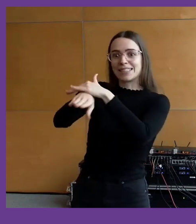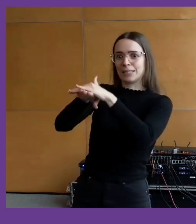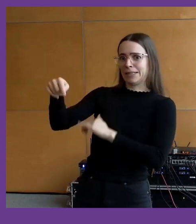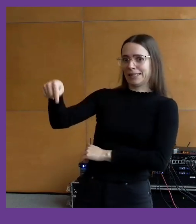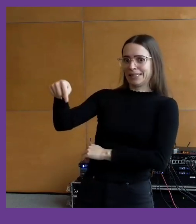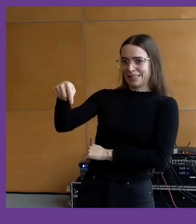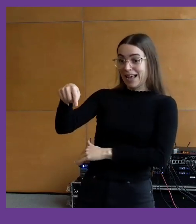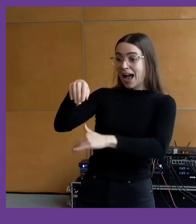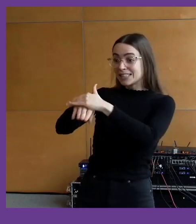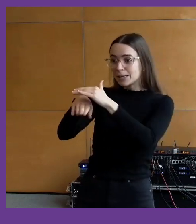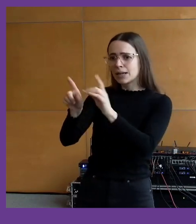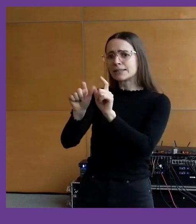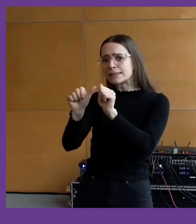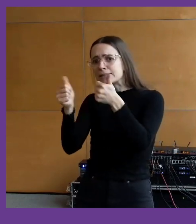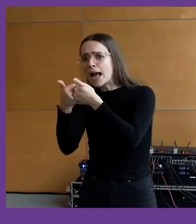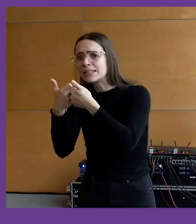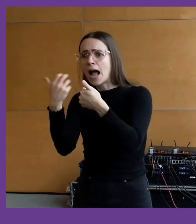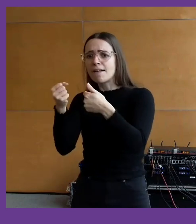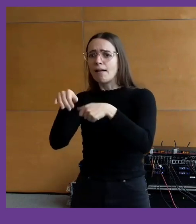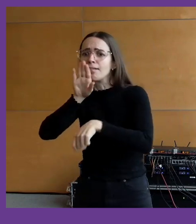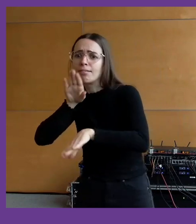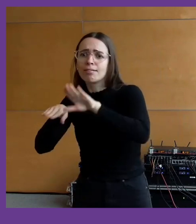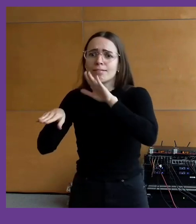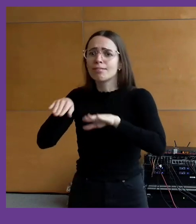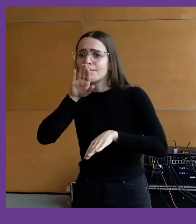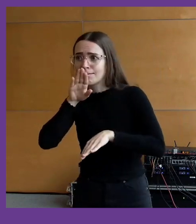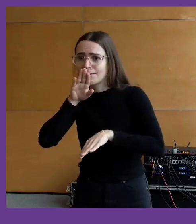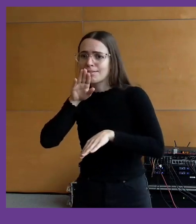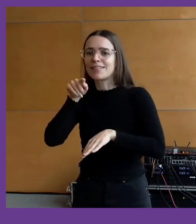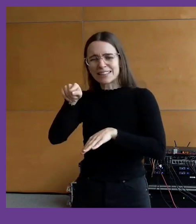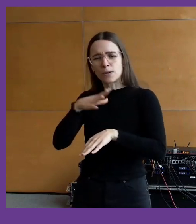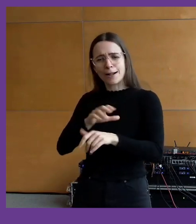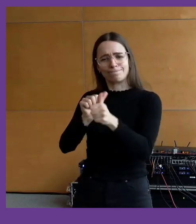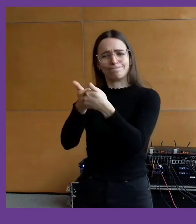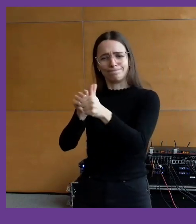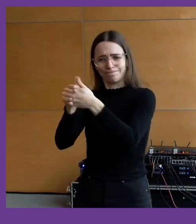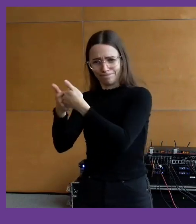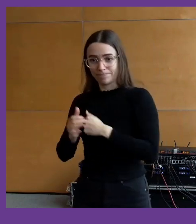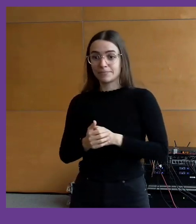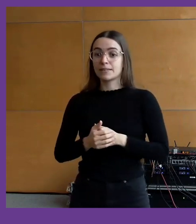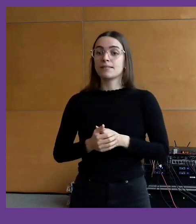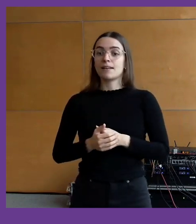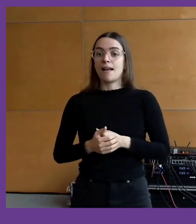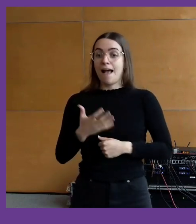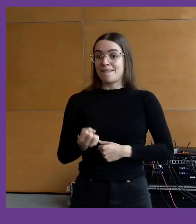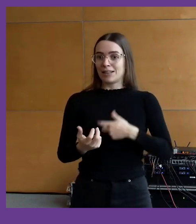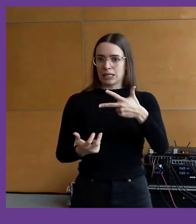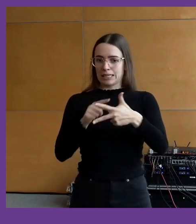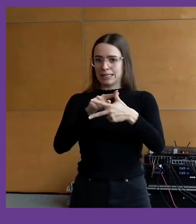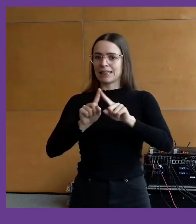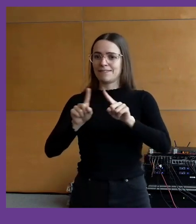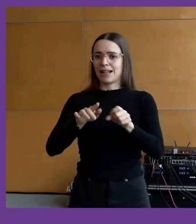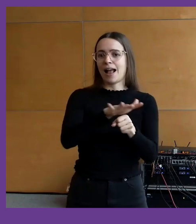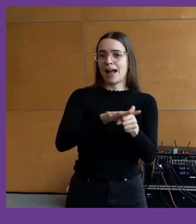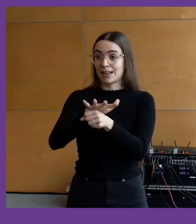three main areas in which accessibility is necessary: the built environment, transport, and ICT. More